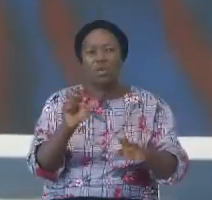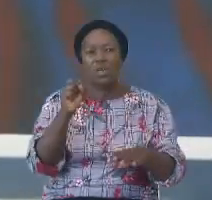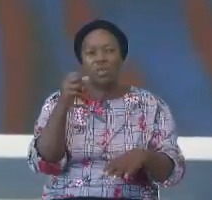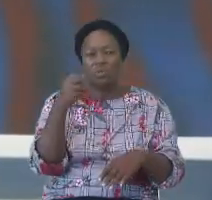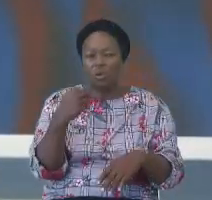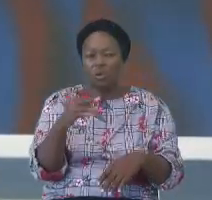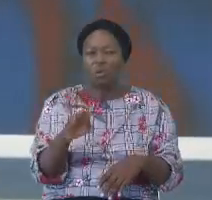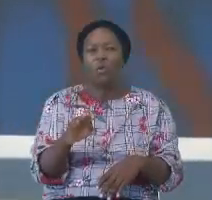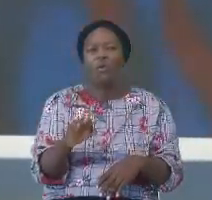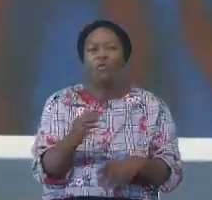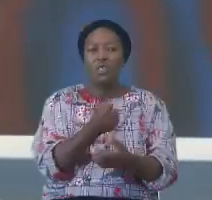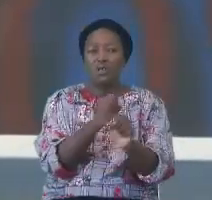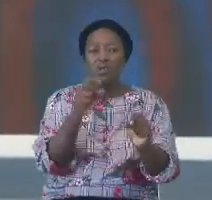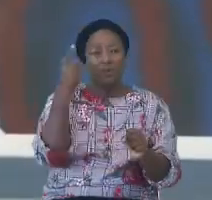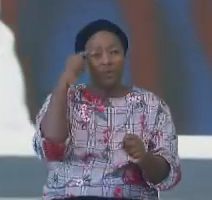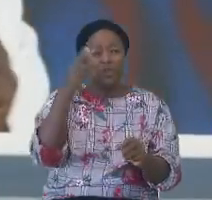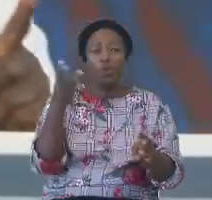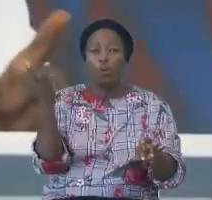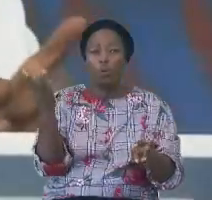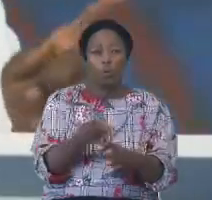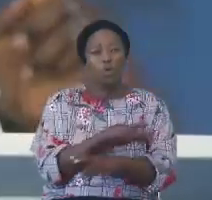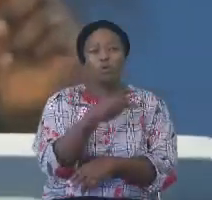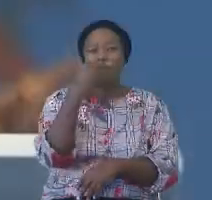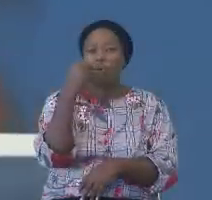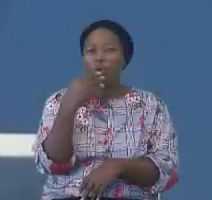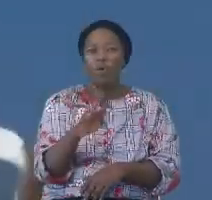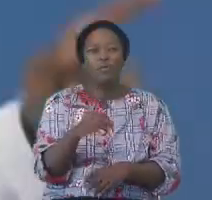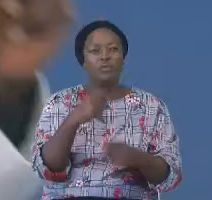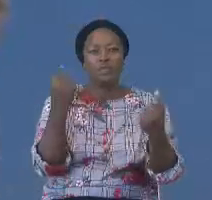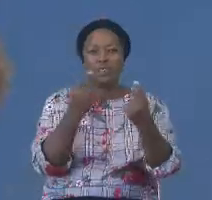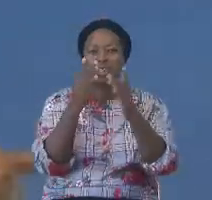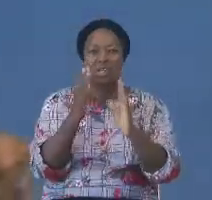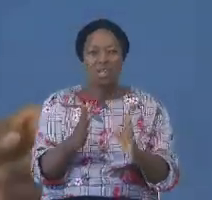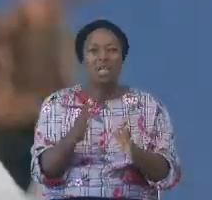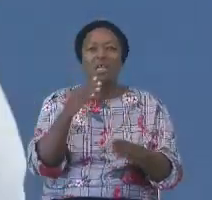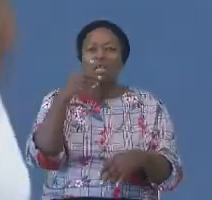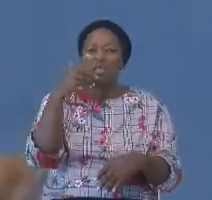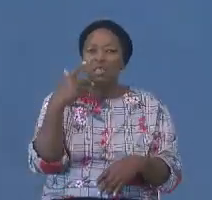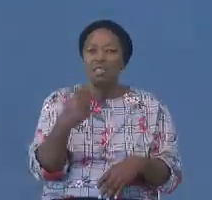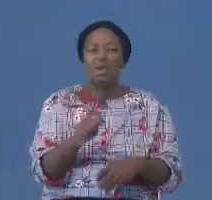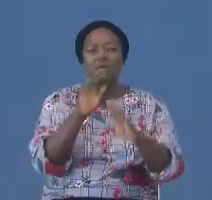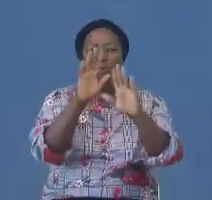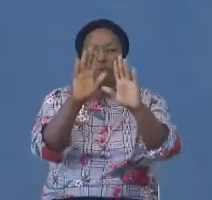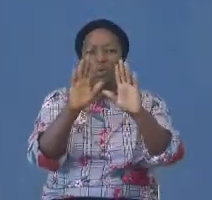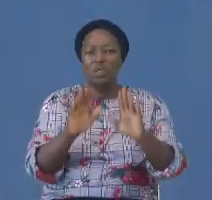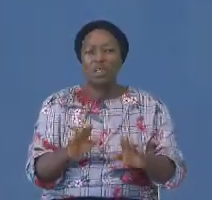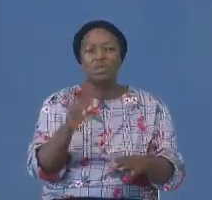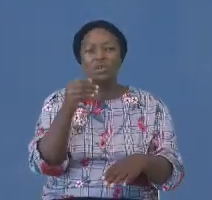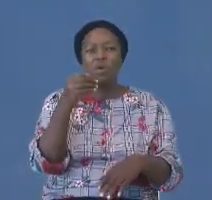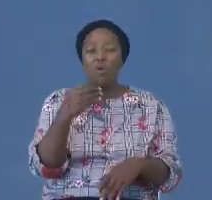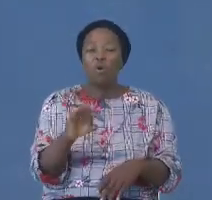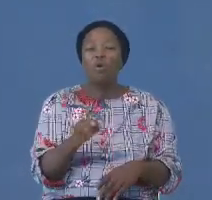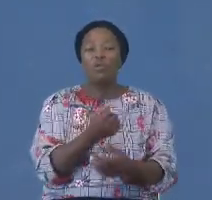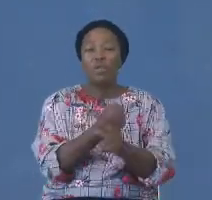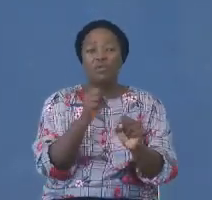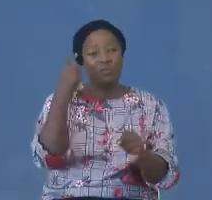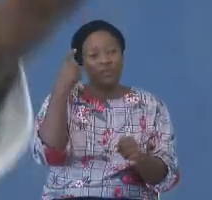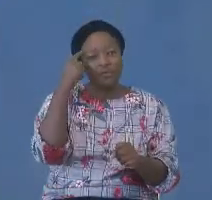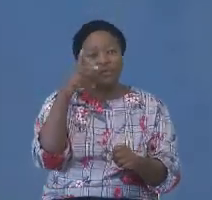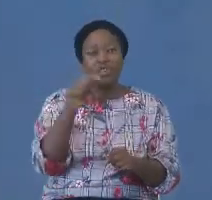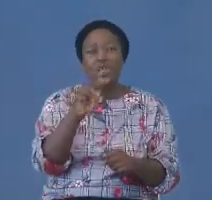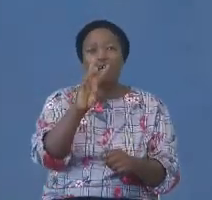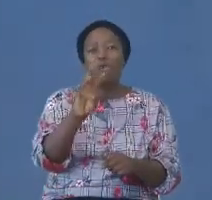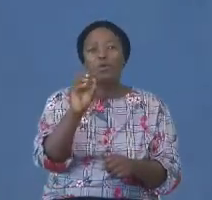three the wonder of salvation for the worst of sinners the wonder